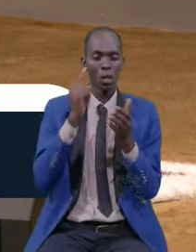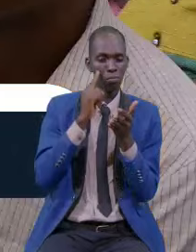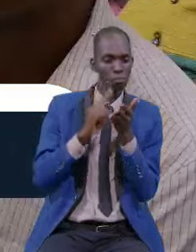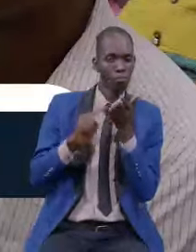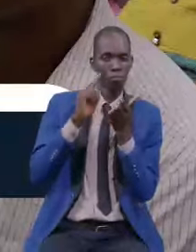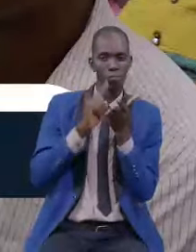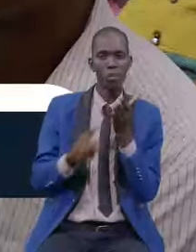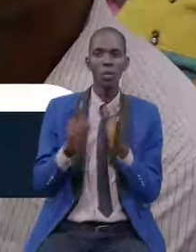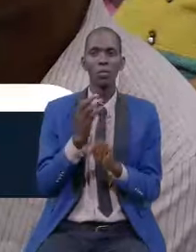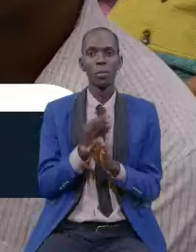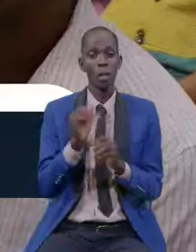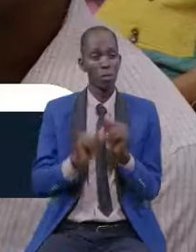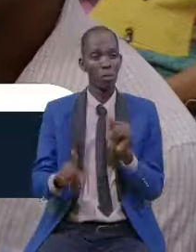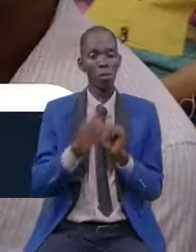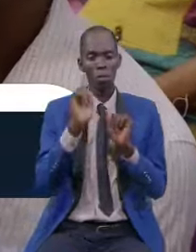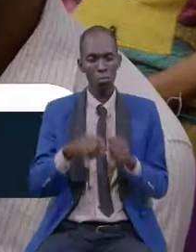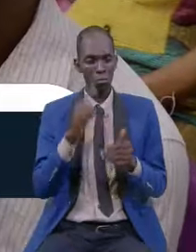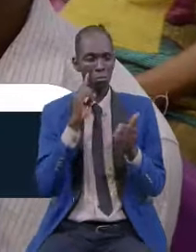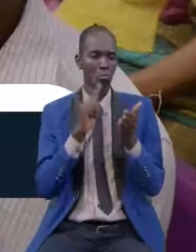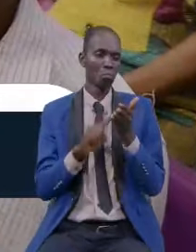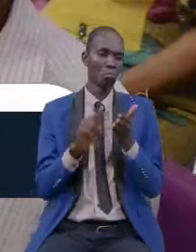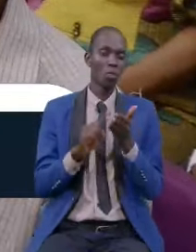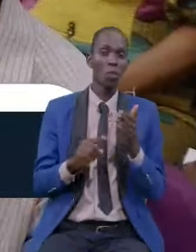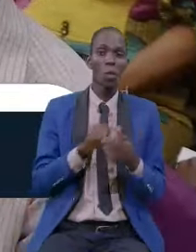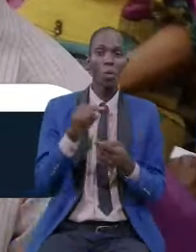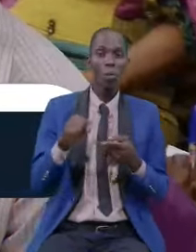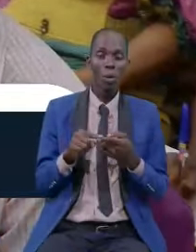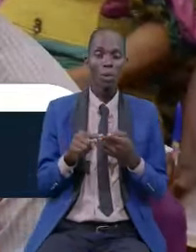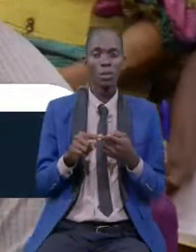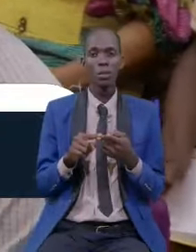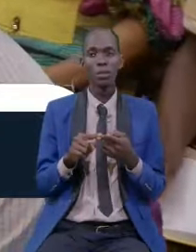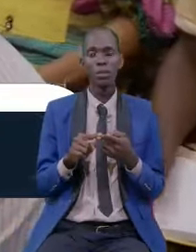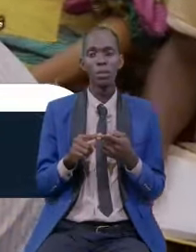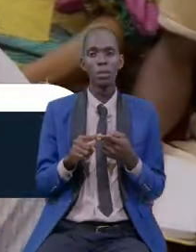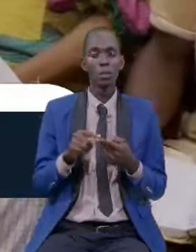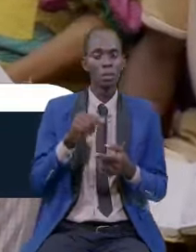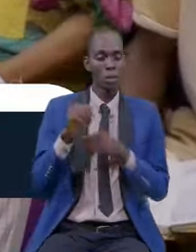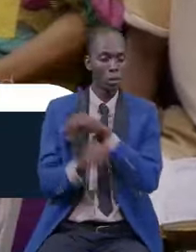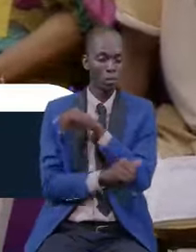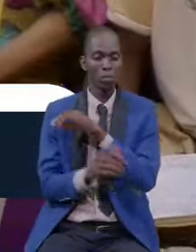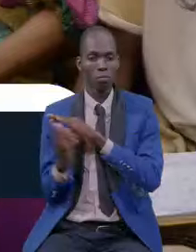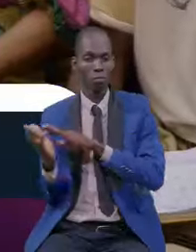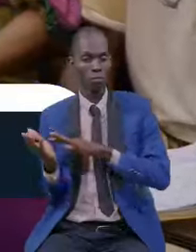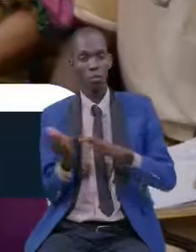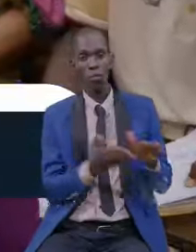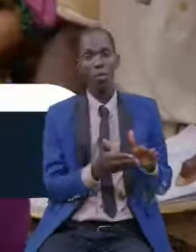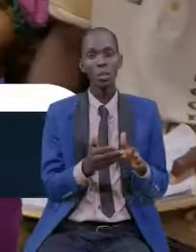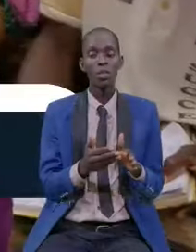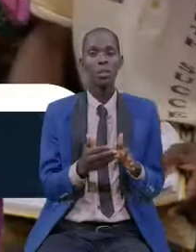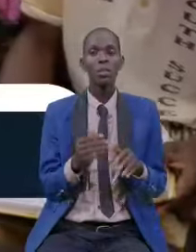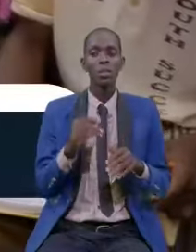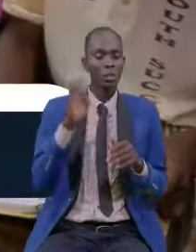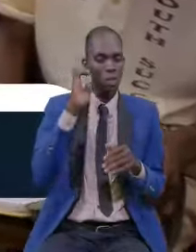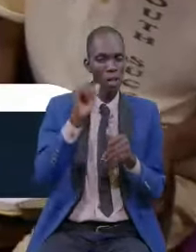faith. Everybody could observe when he left the Ur of Chaldees. Everybody could tell